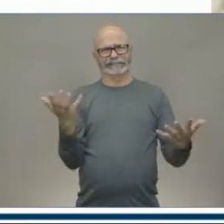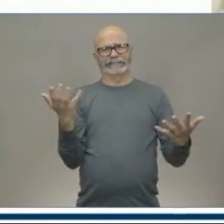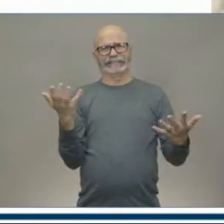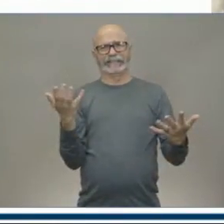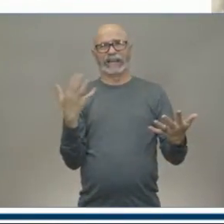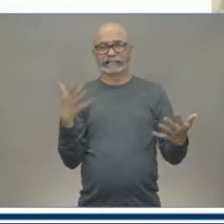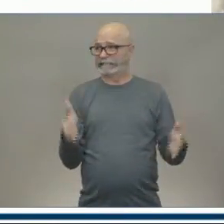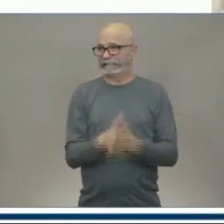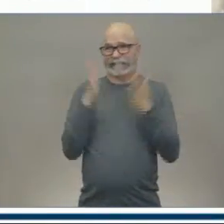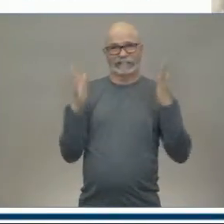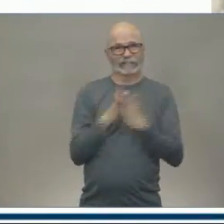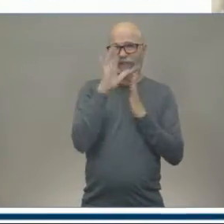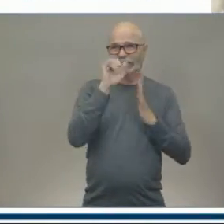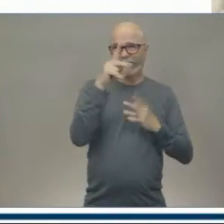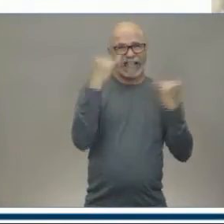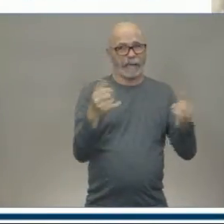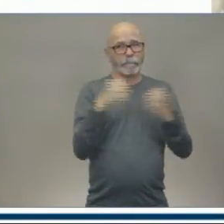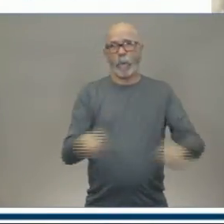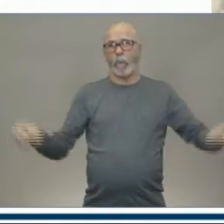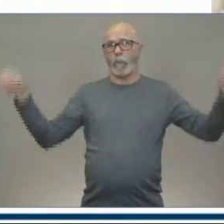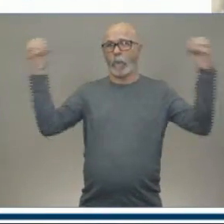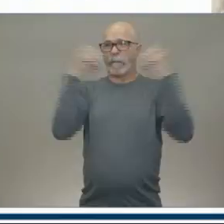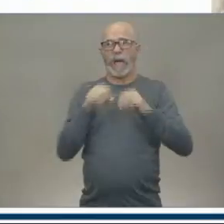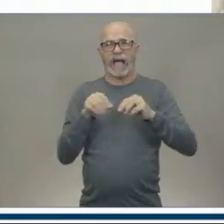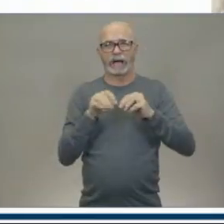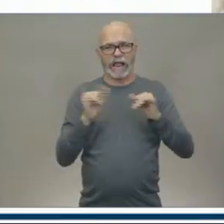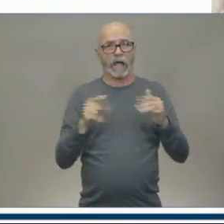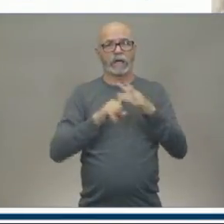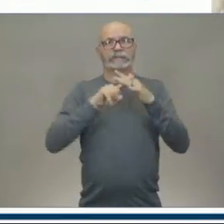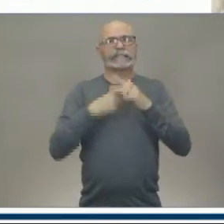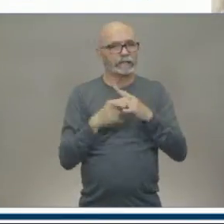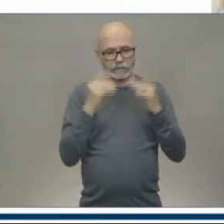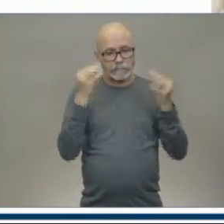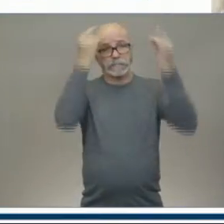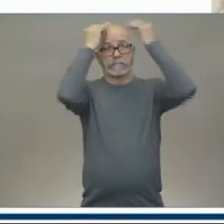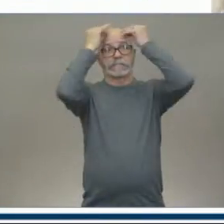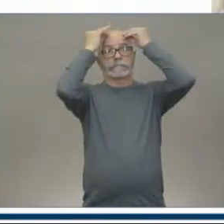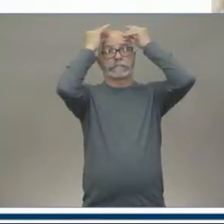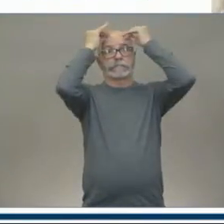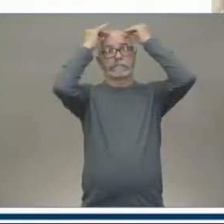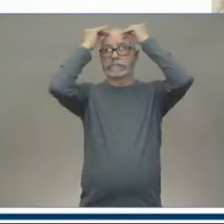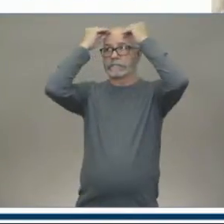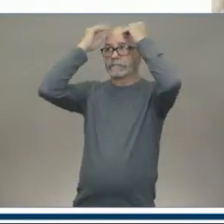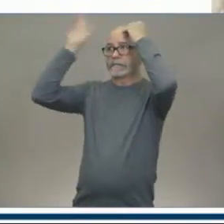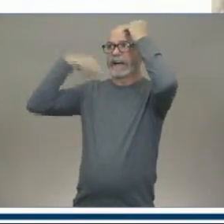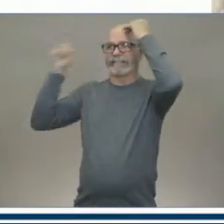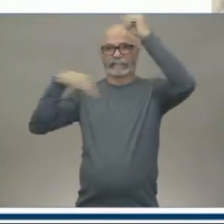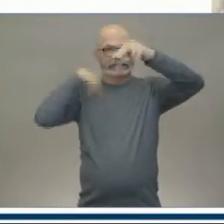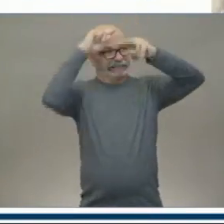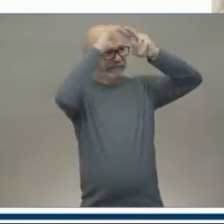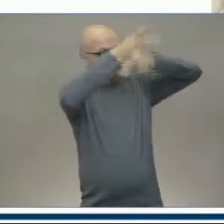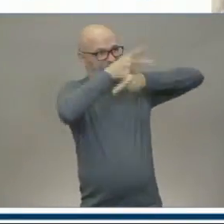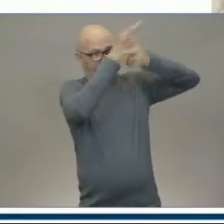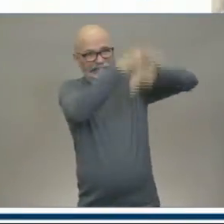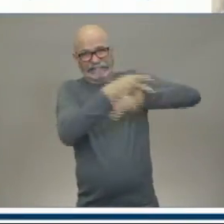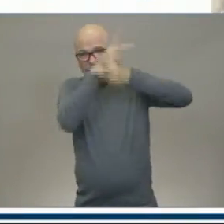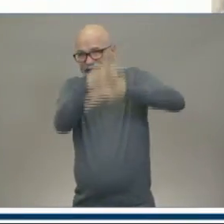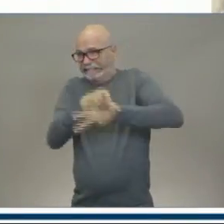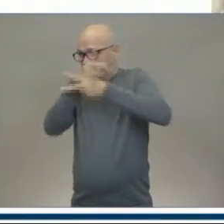get people in the mindset that they have to be more mindful of what they should be doing, because it seems to me